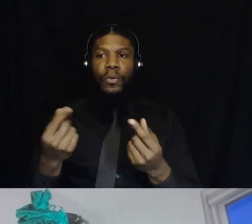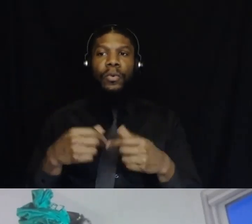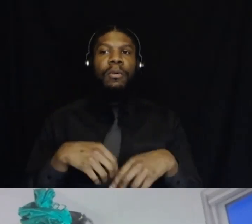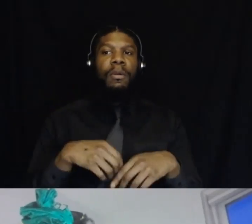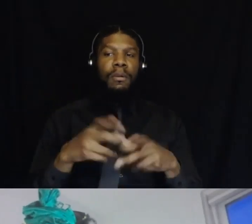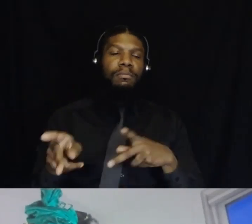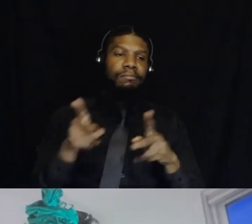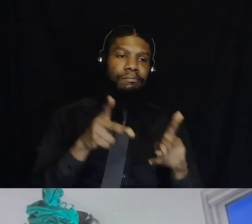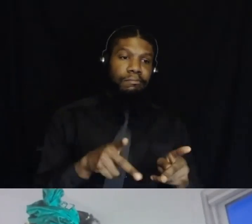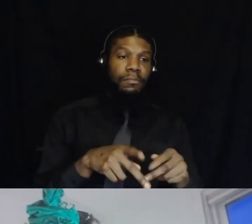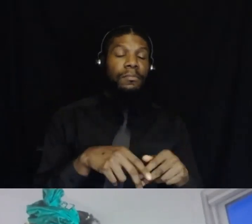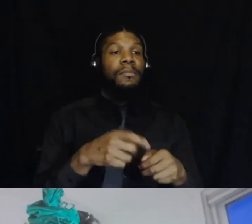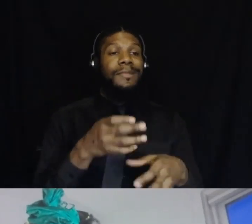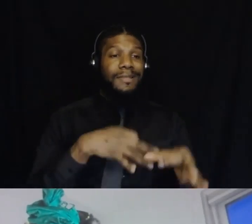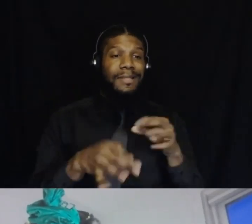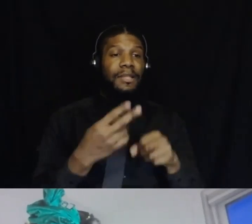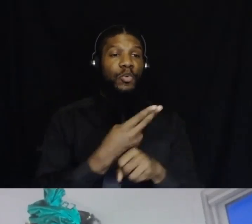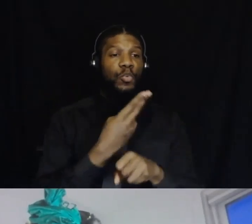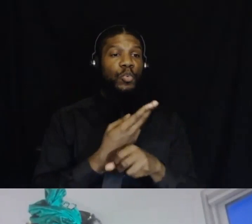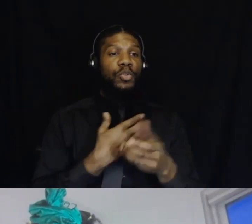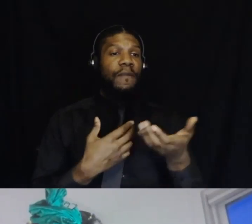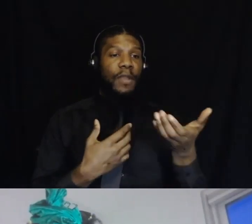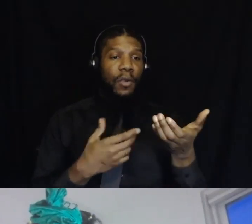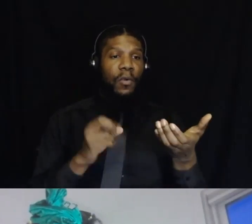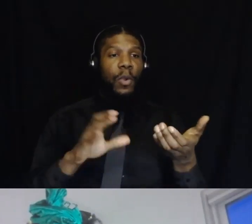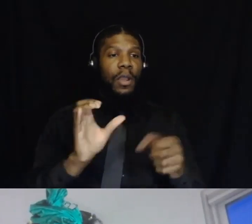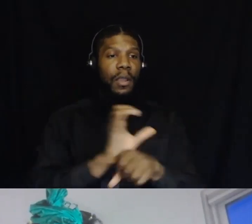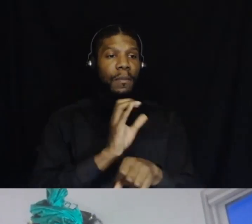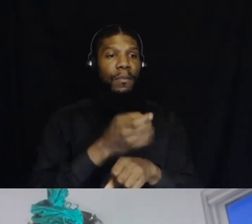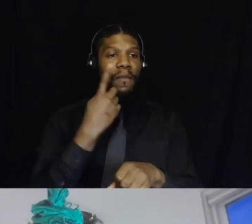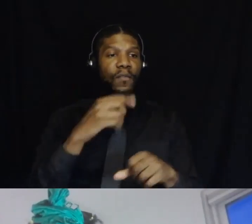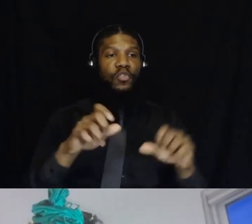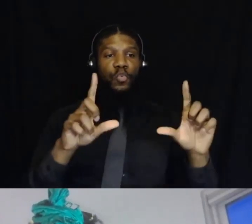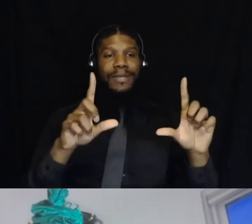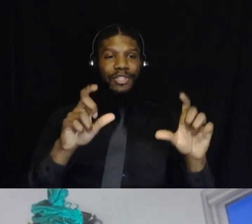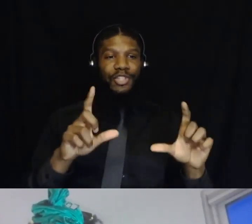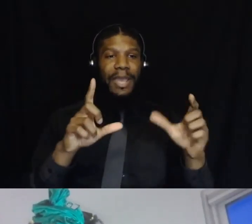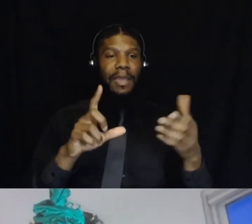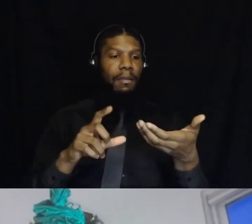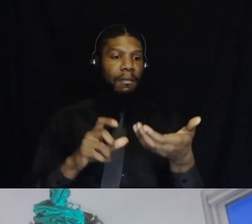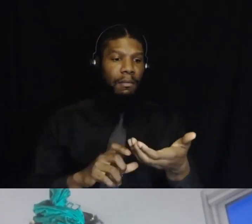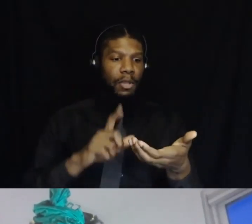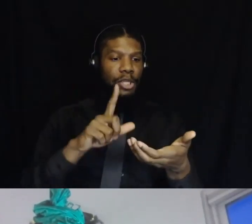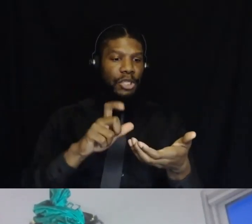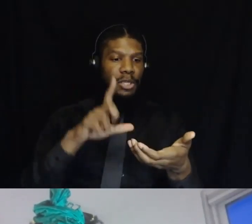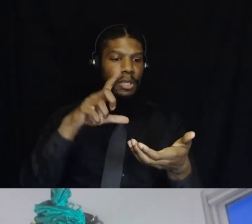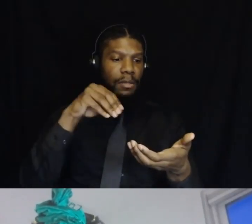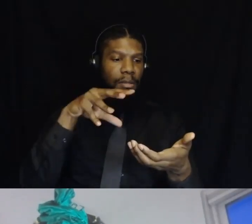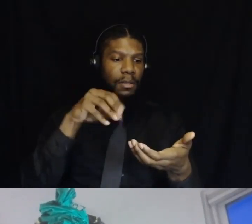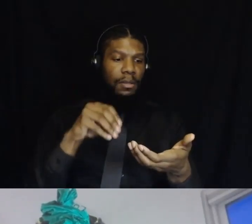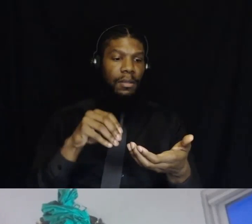your phone or on your computer. And then there is a website that's free that's